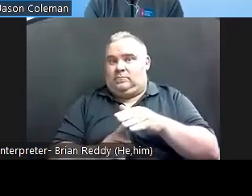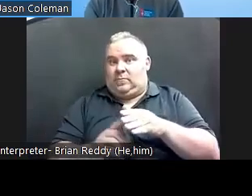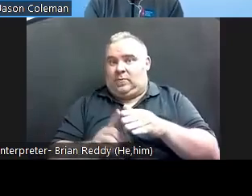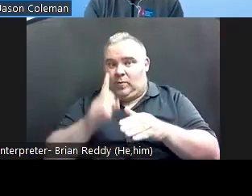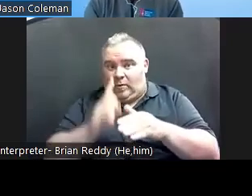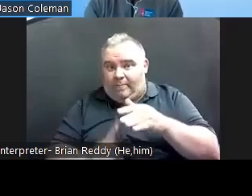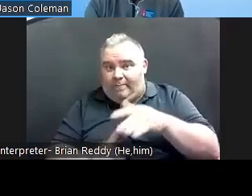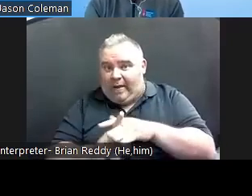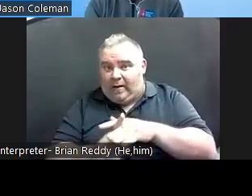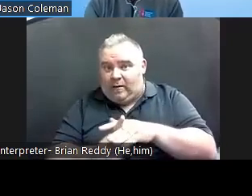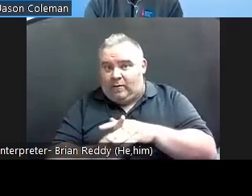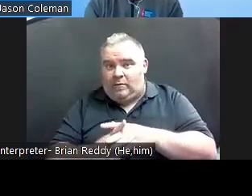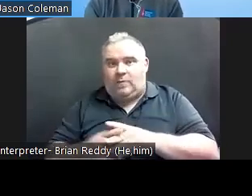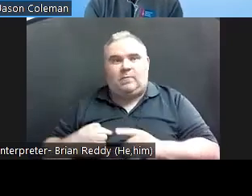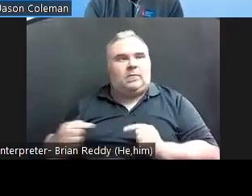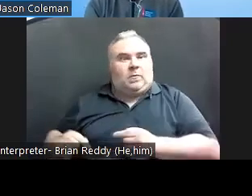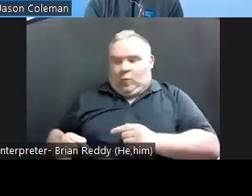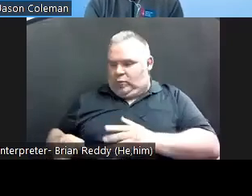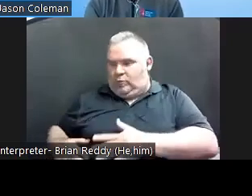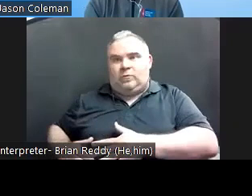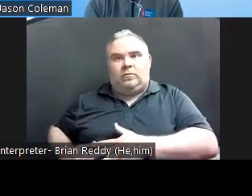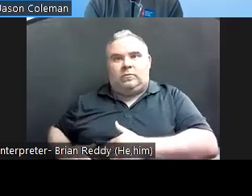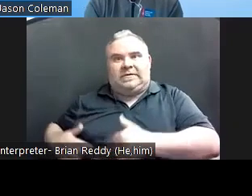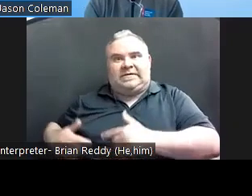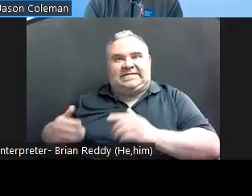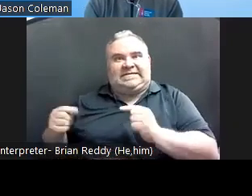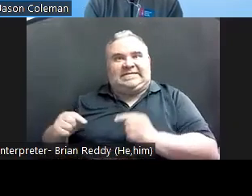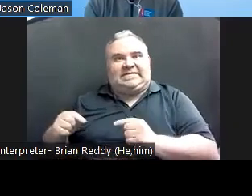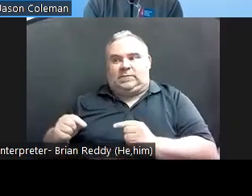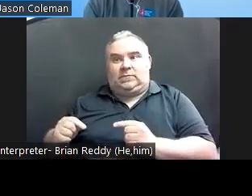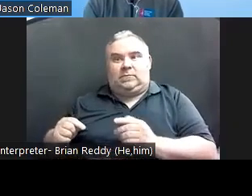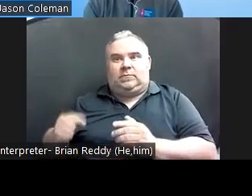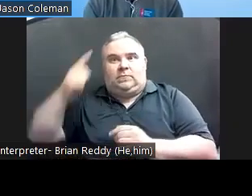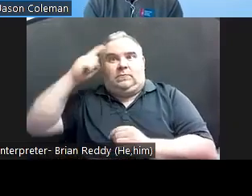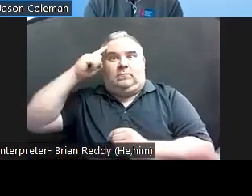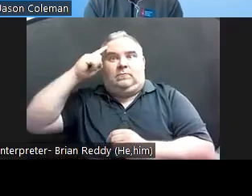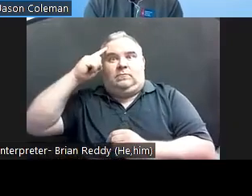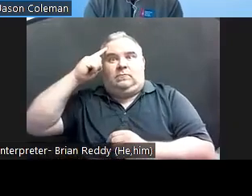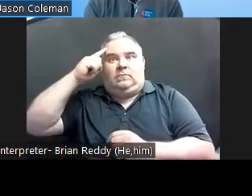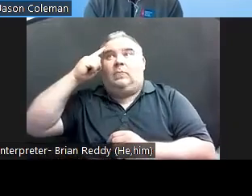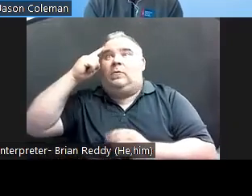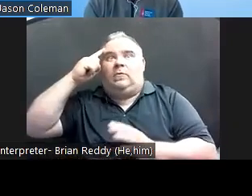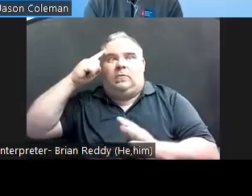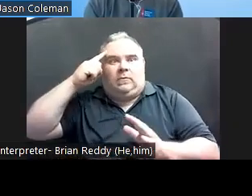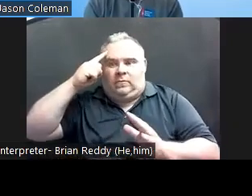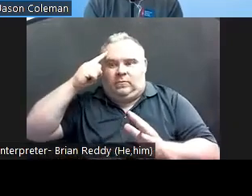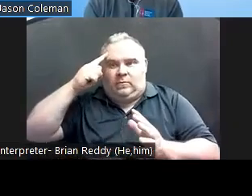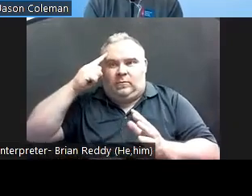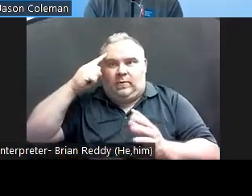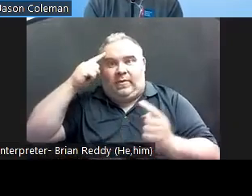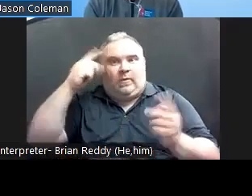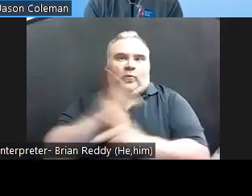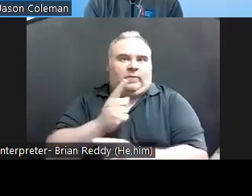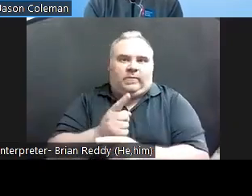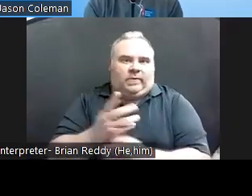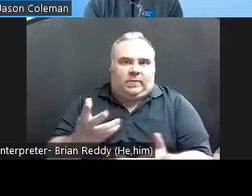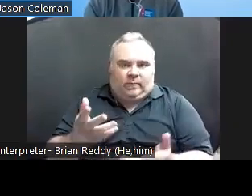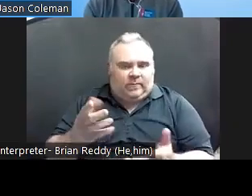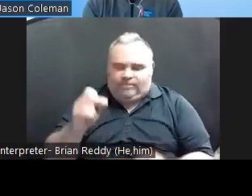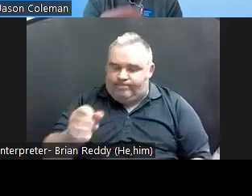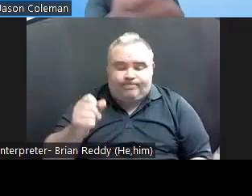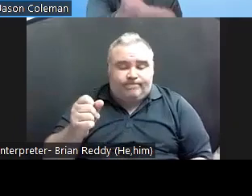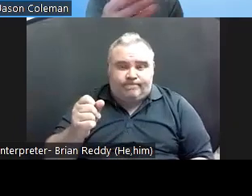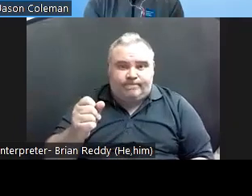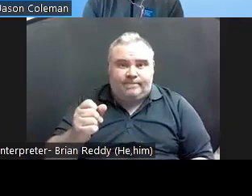ache. Does, you know, we automatically go to that dark place where we think of the worst. But you know, that's